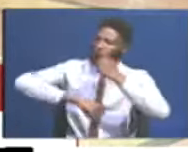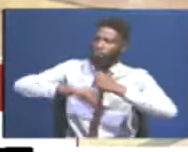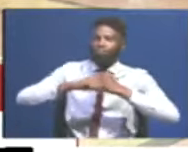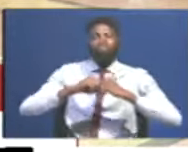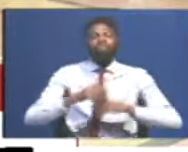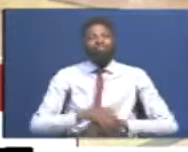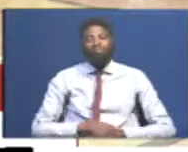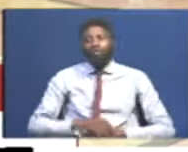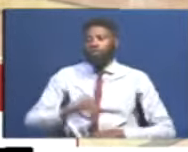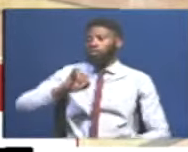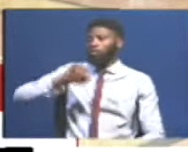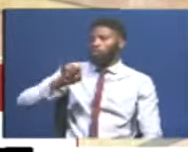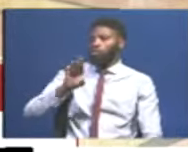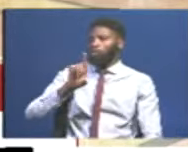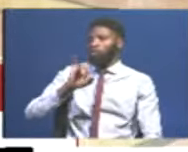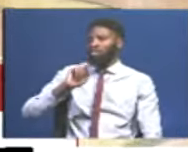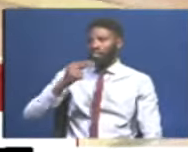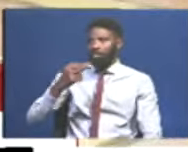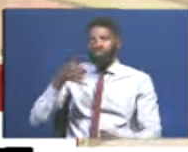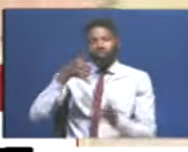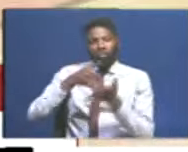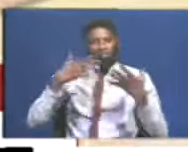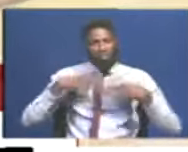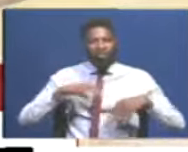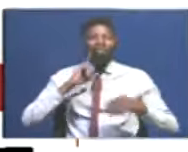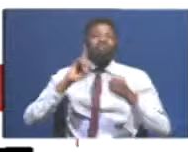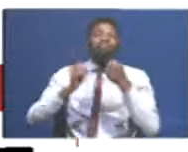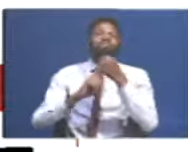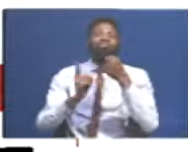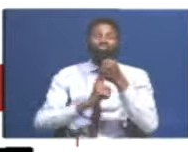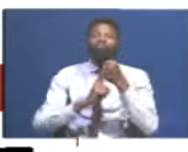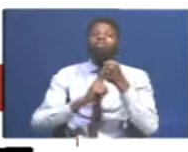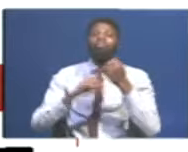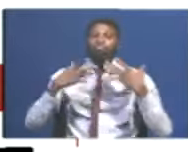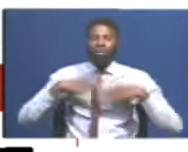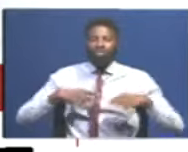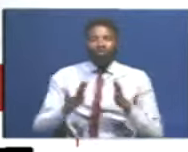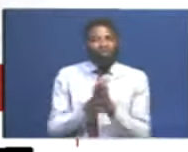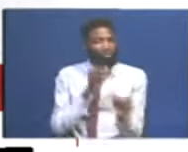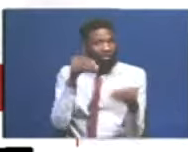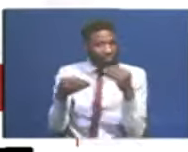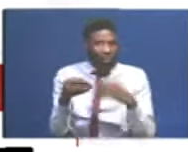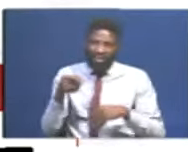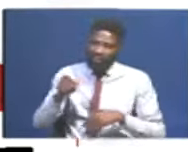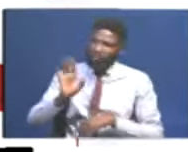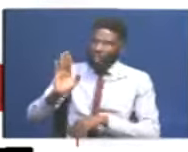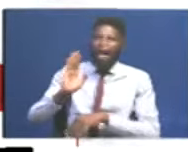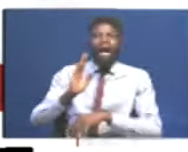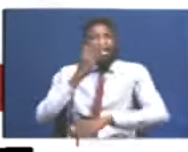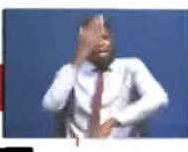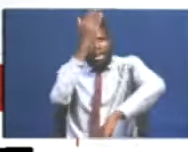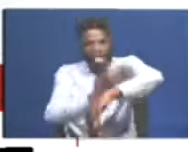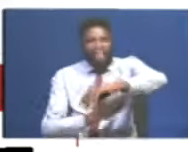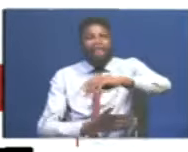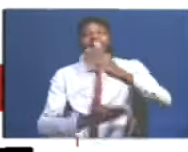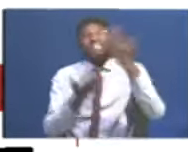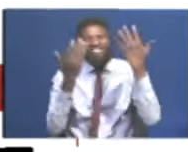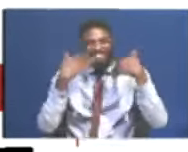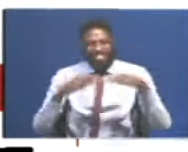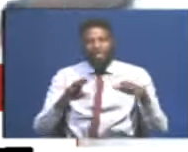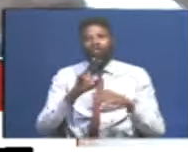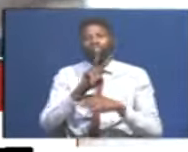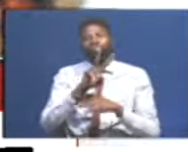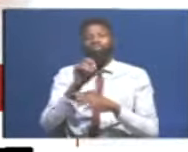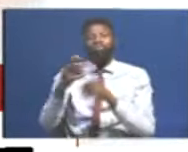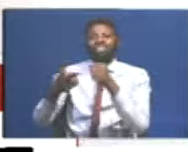Kenya's population of 6 million people living with disabilities. Judith had her limb amputated in 2007 after